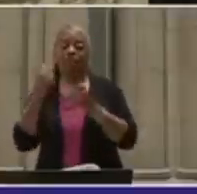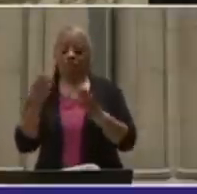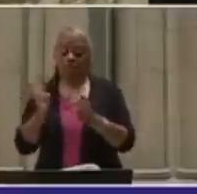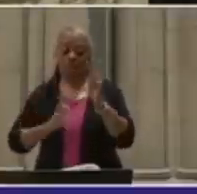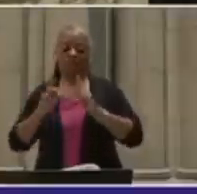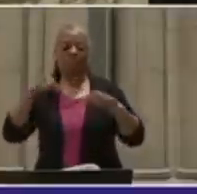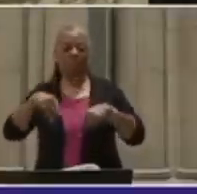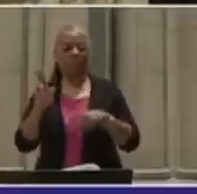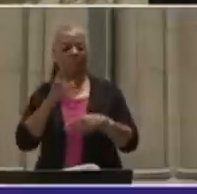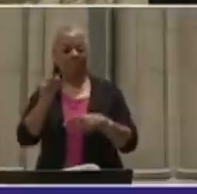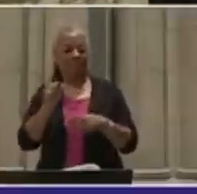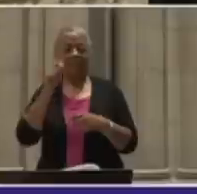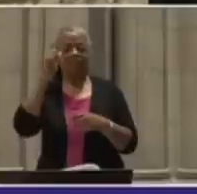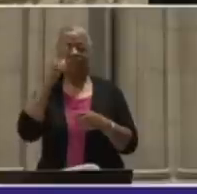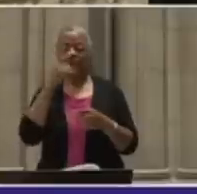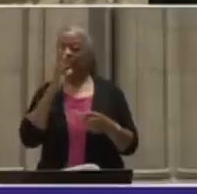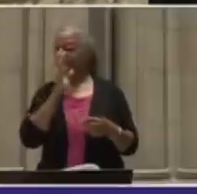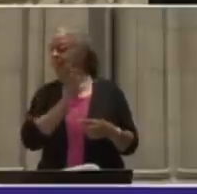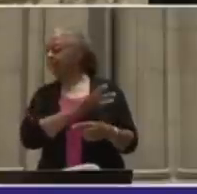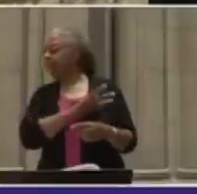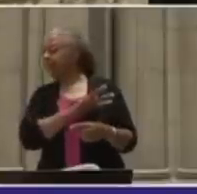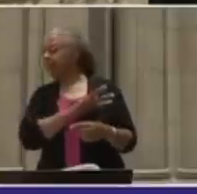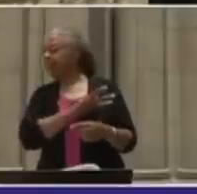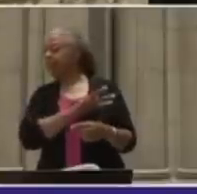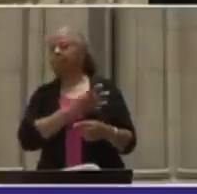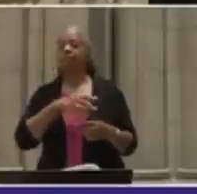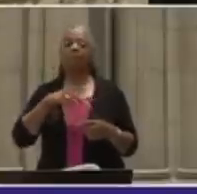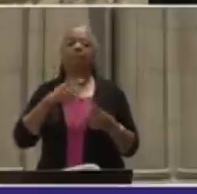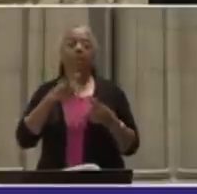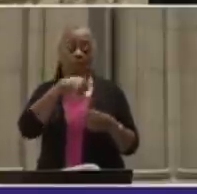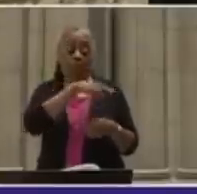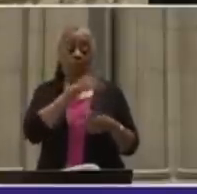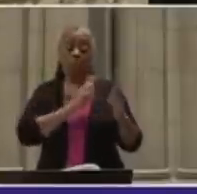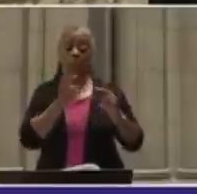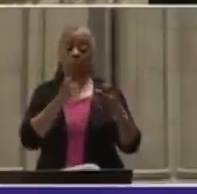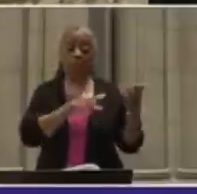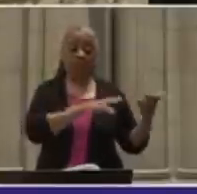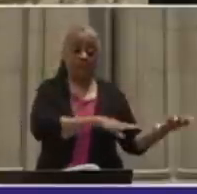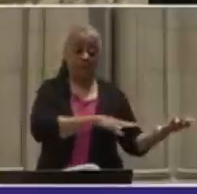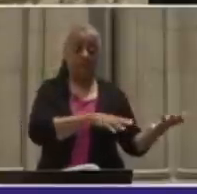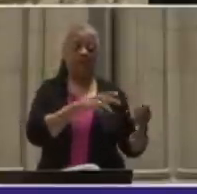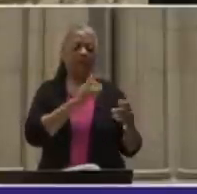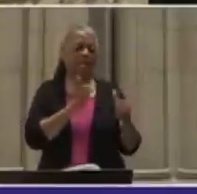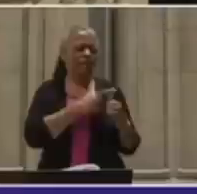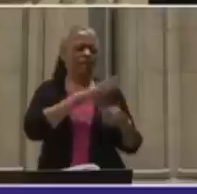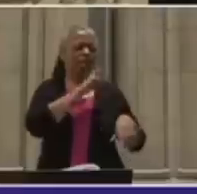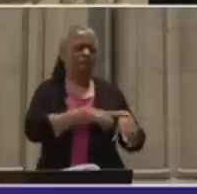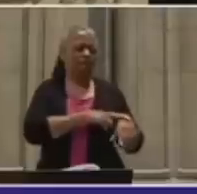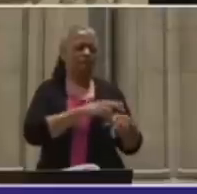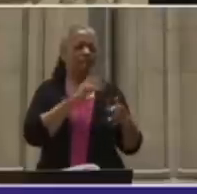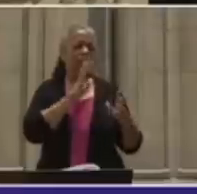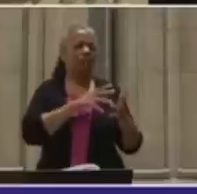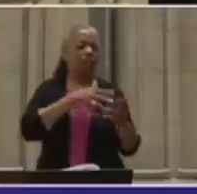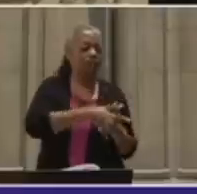this land looked the other way at the deaths of First Nation and indigenous